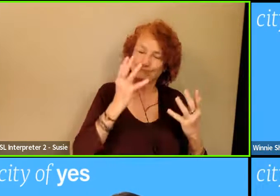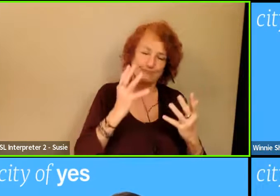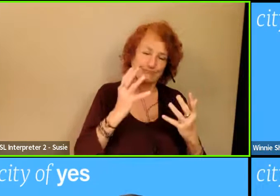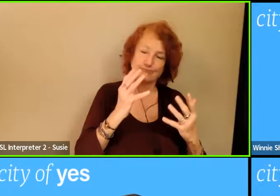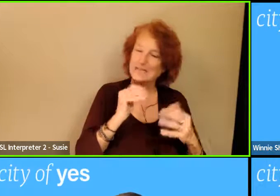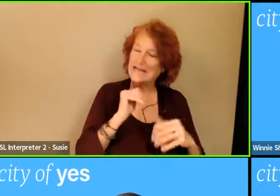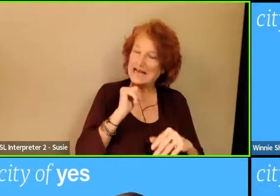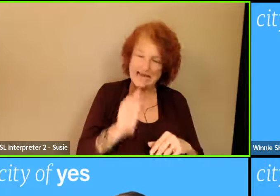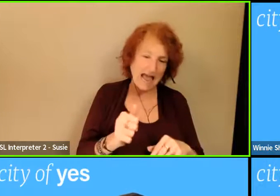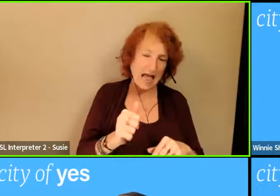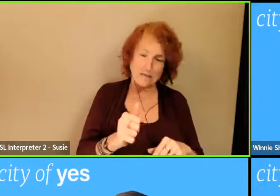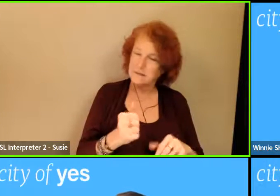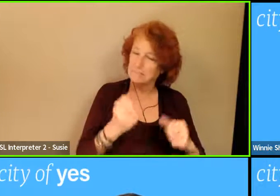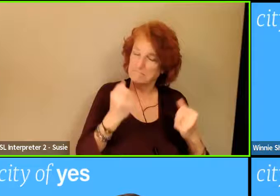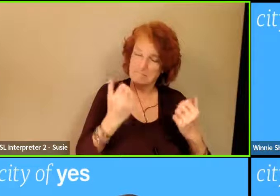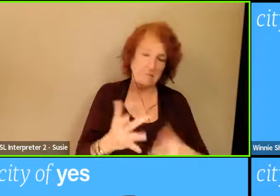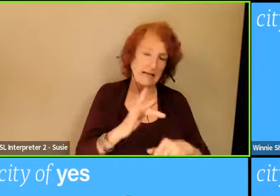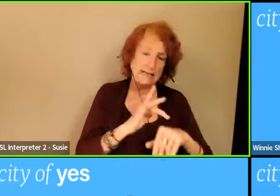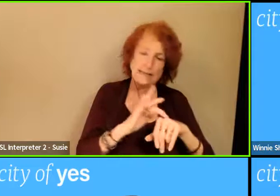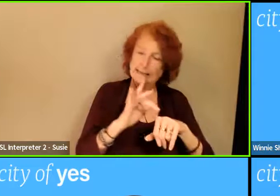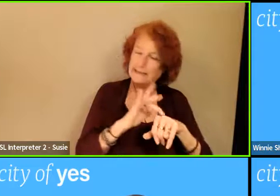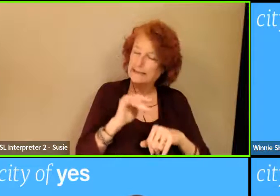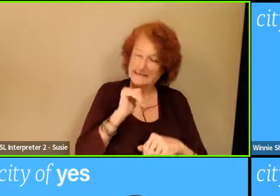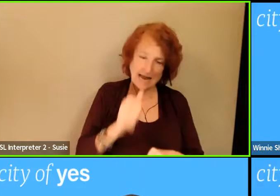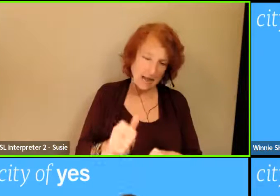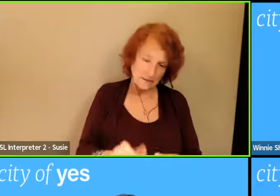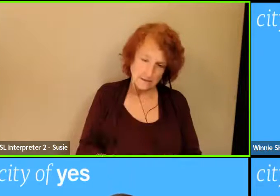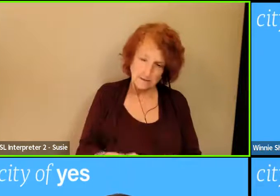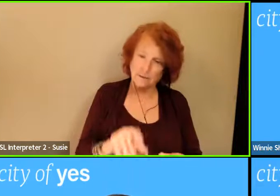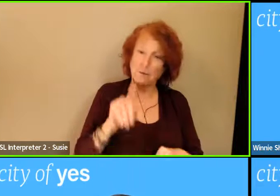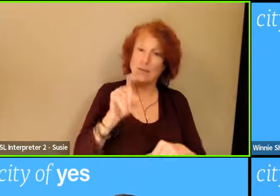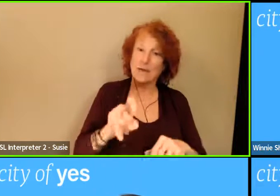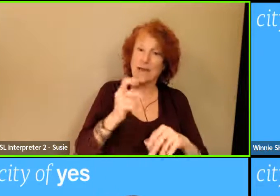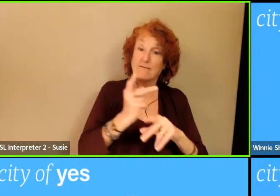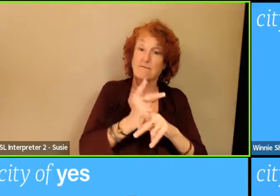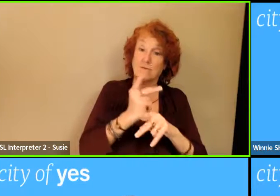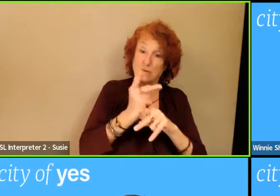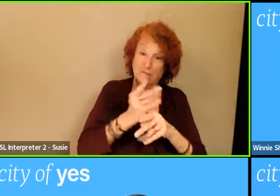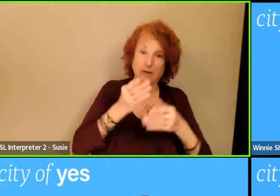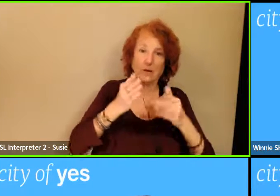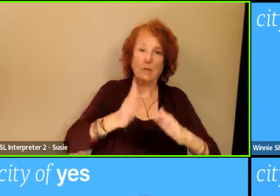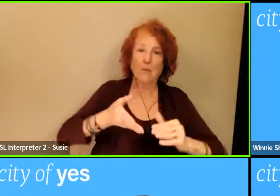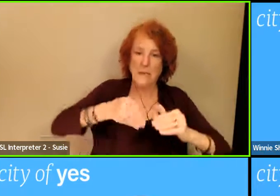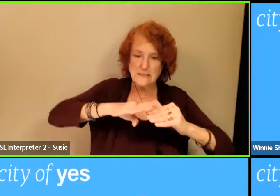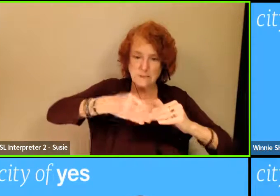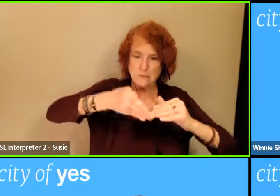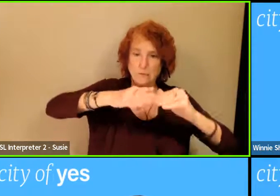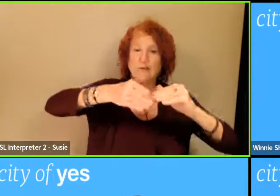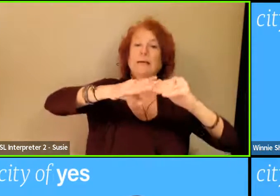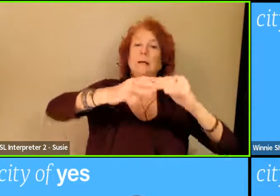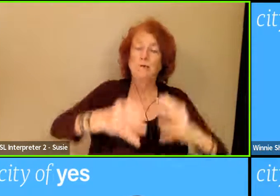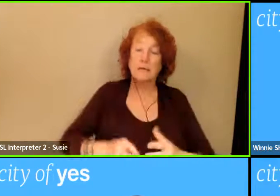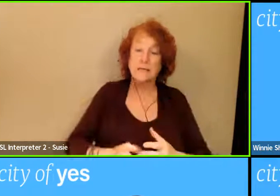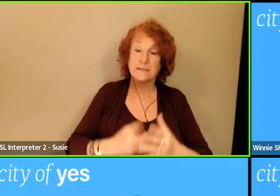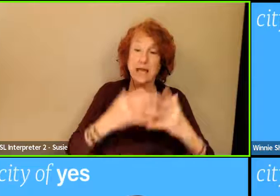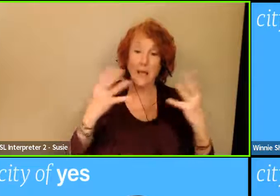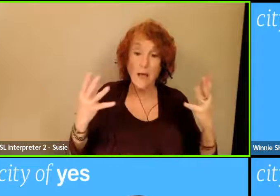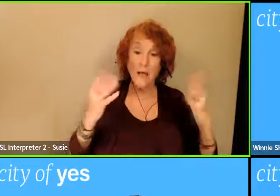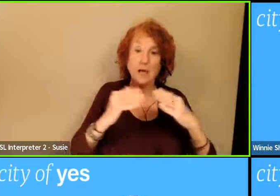there's not, and we have to enable, ways to increase the amount of housing for all the people